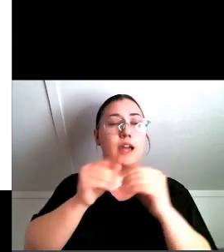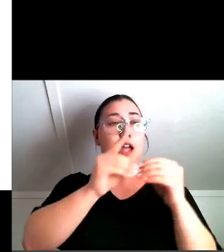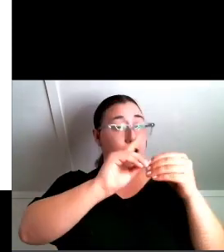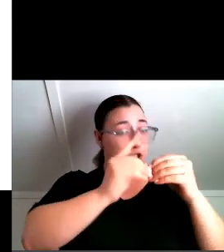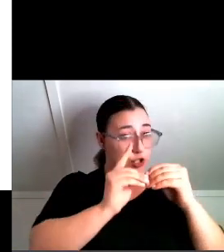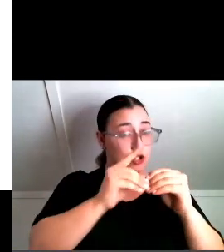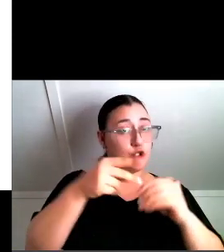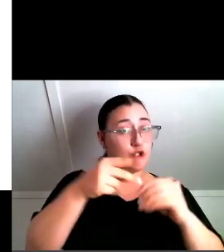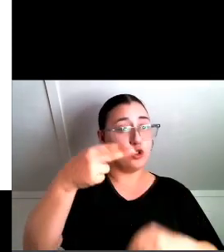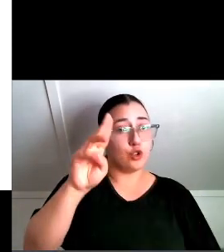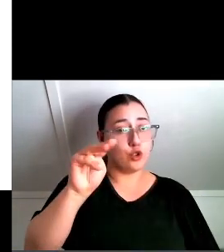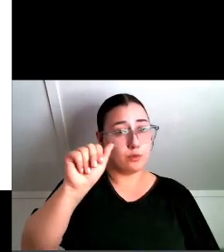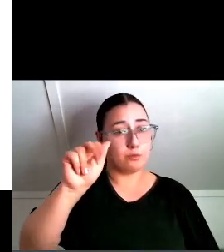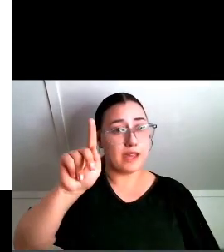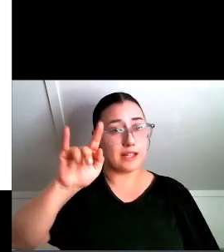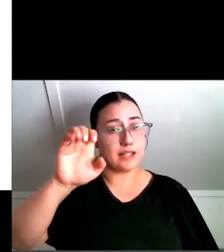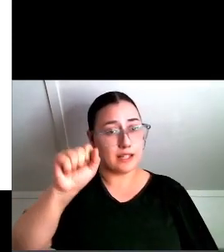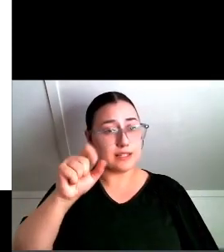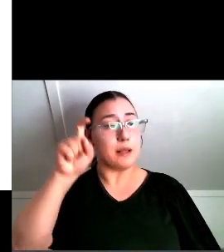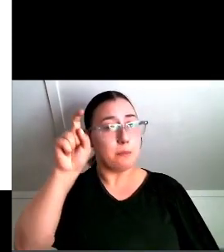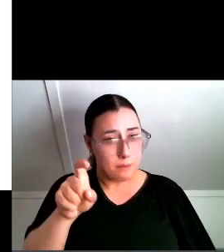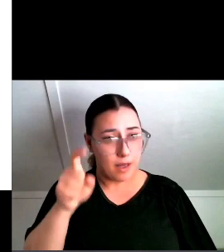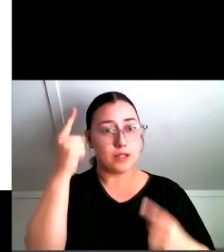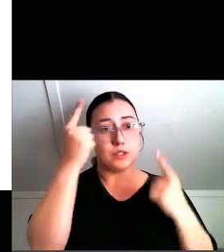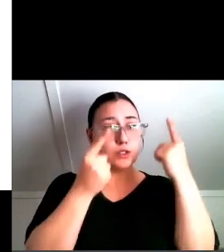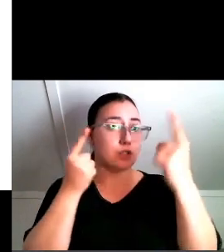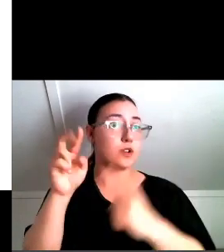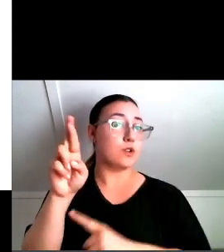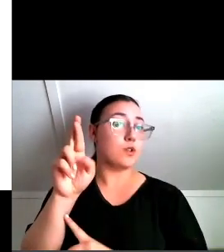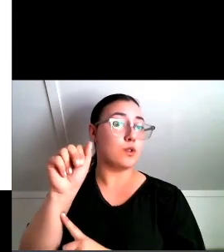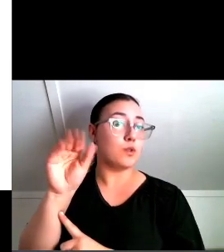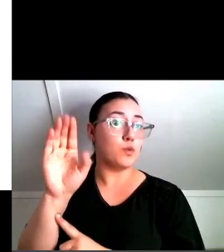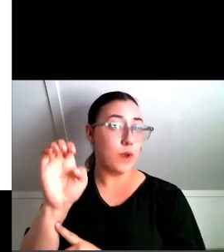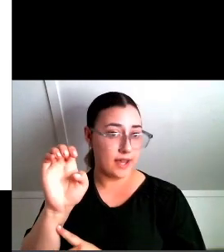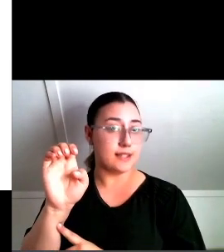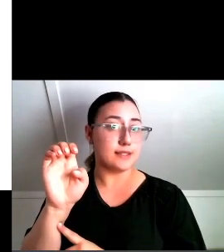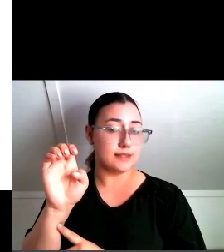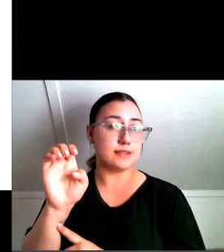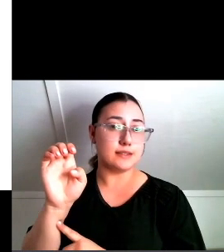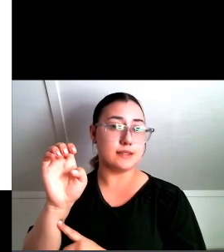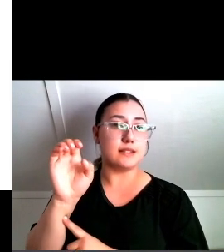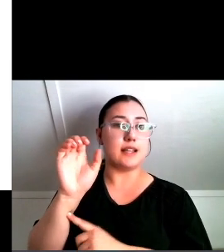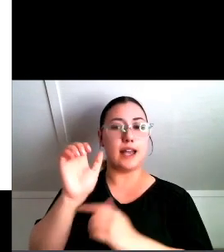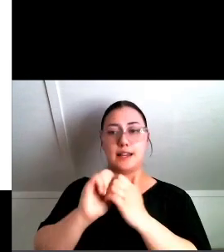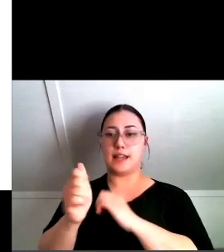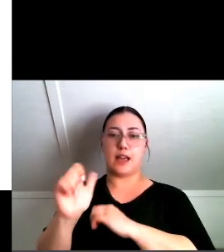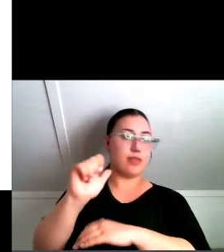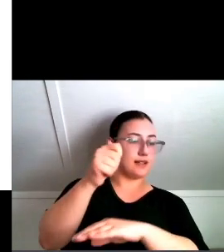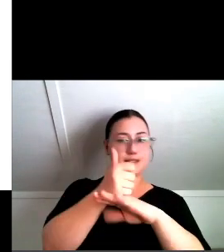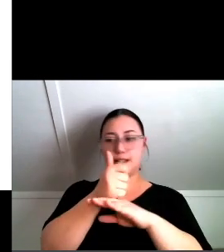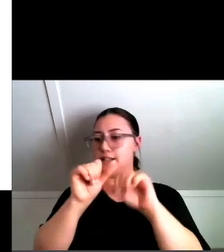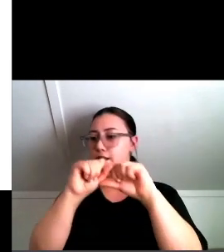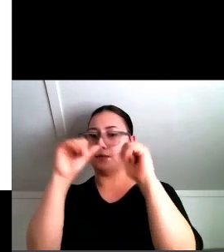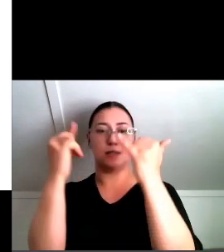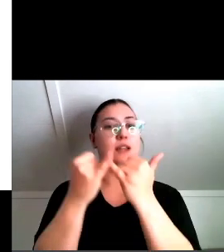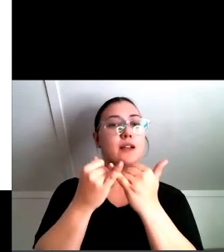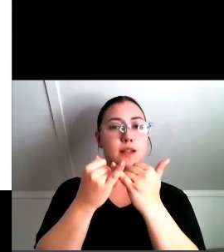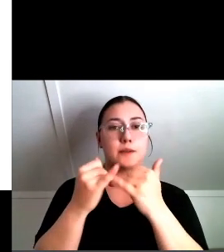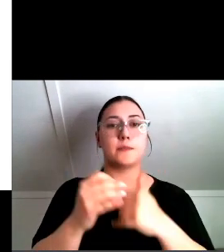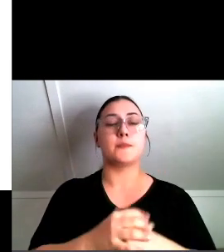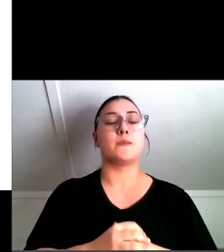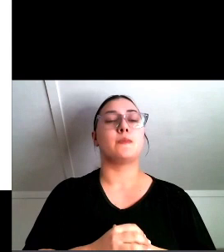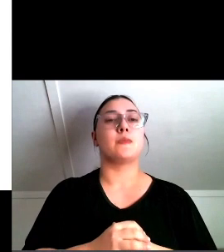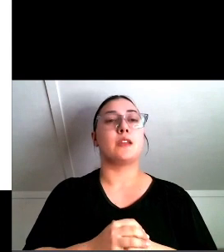and its constructed nature. I'm also really interested in the sort of idea of Black code studies as an